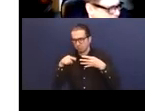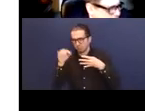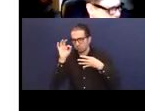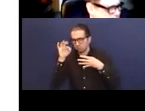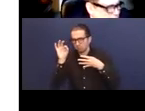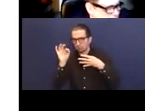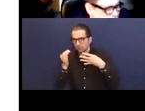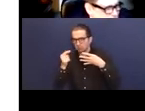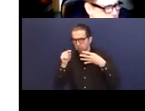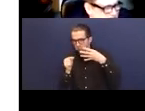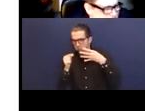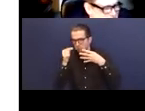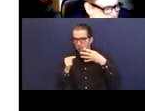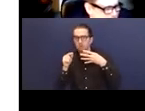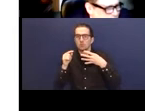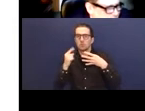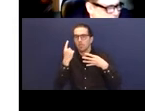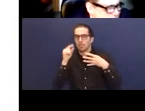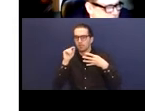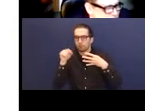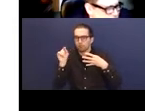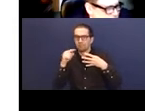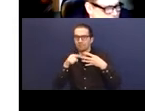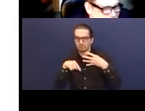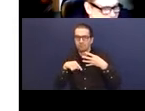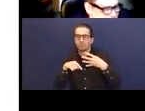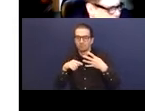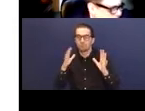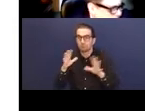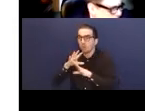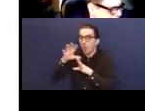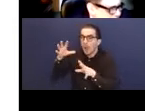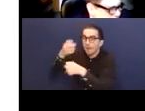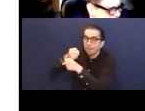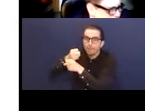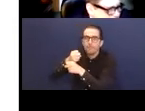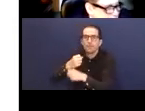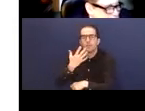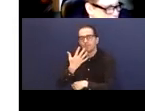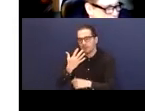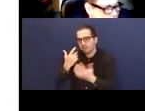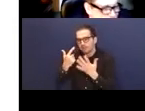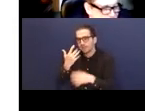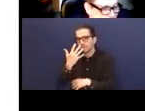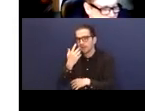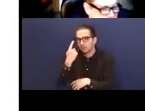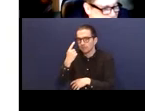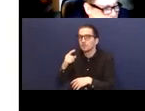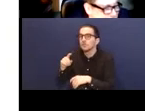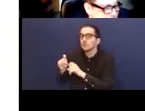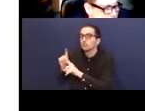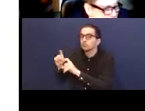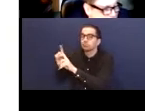5,751 households were included in the sample. This represented 28,000 individuals, or